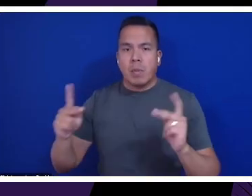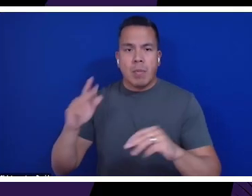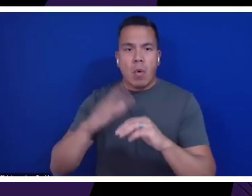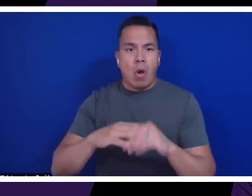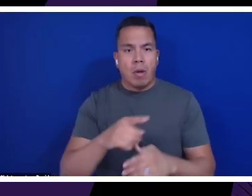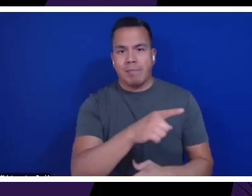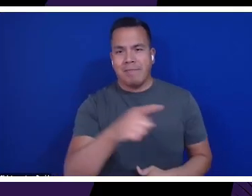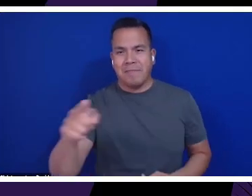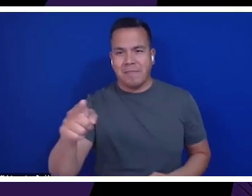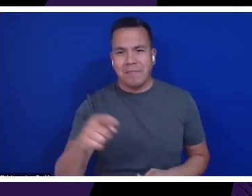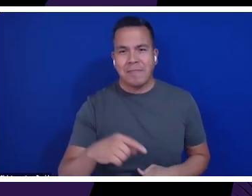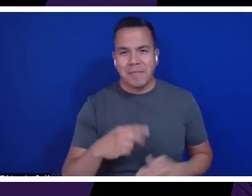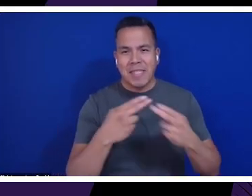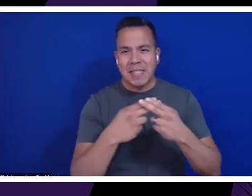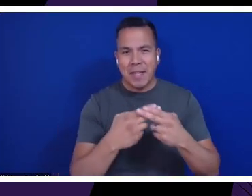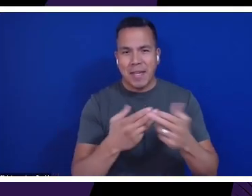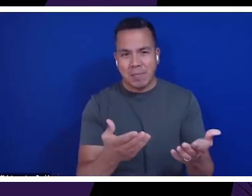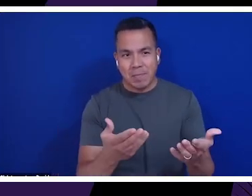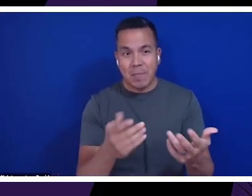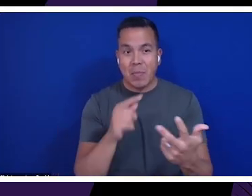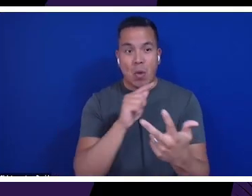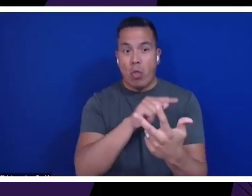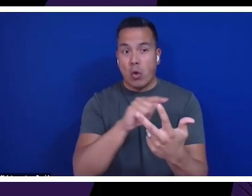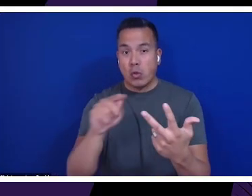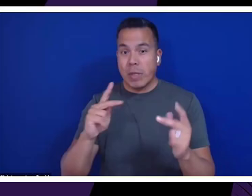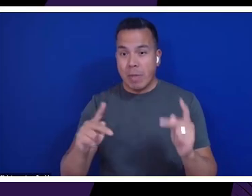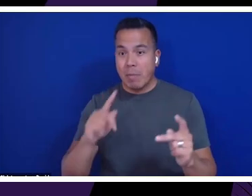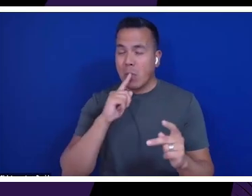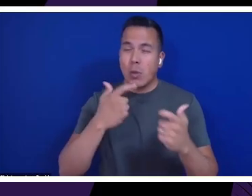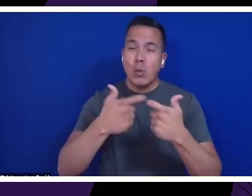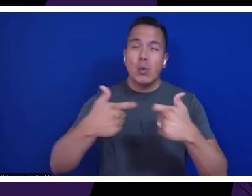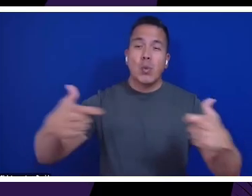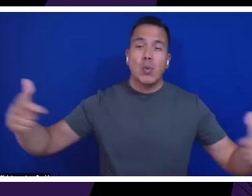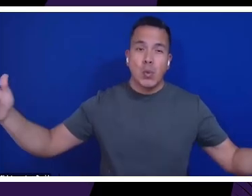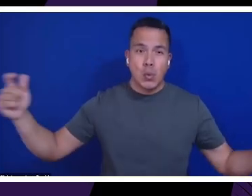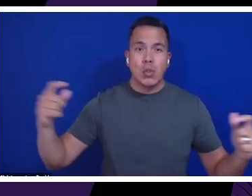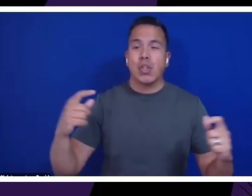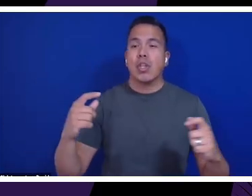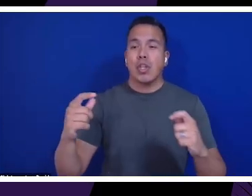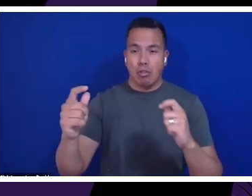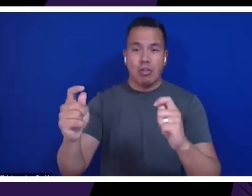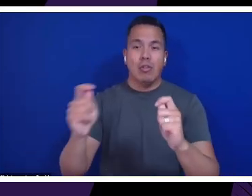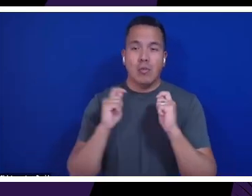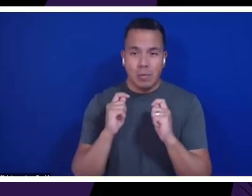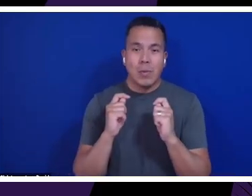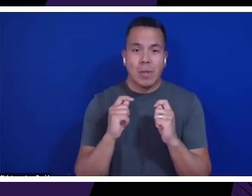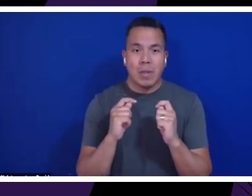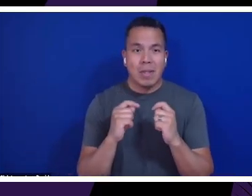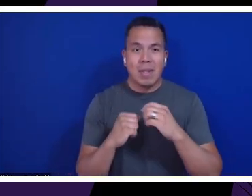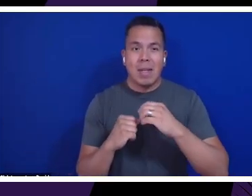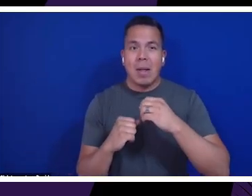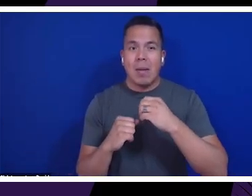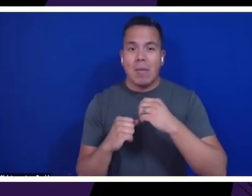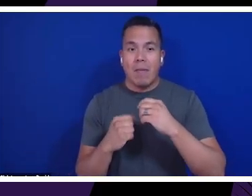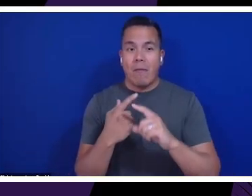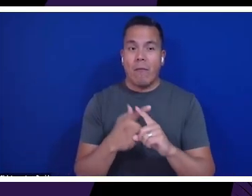slide. These 3 people massively contributed to the latter. So pillar 4, the support from left to